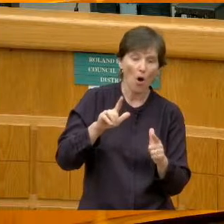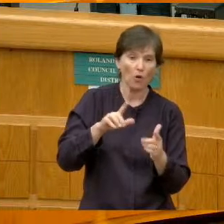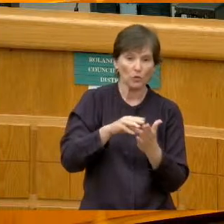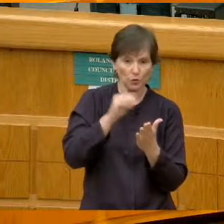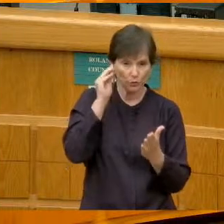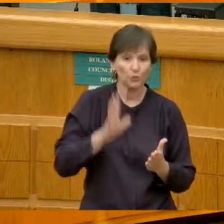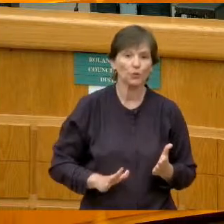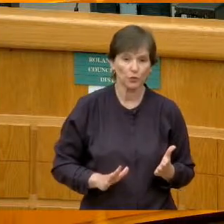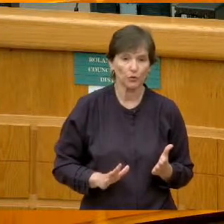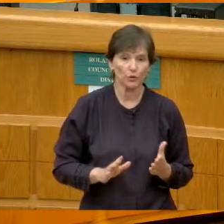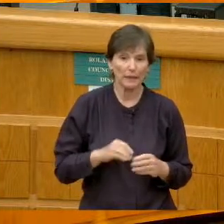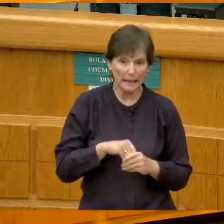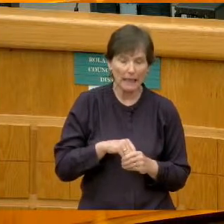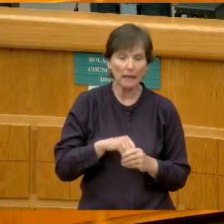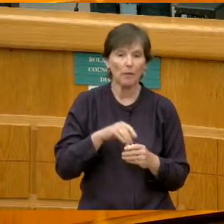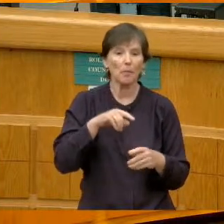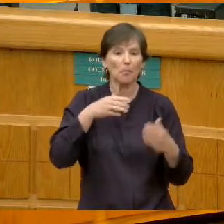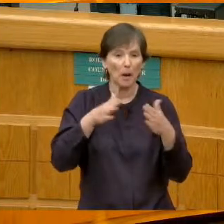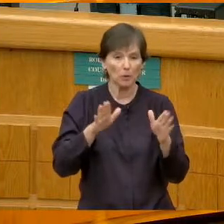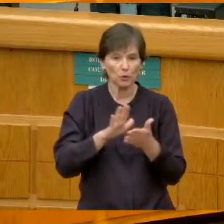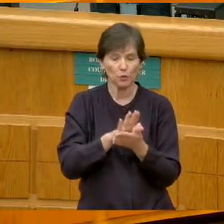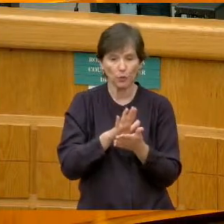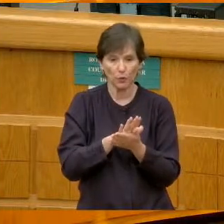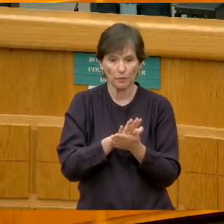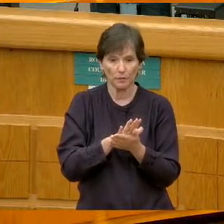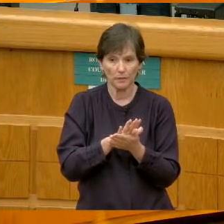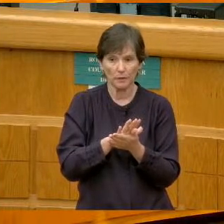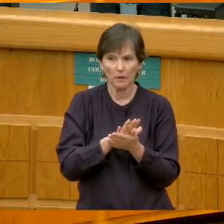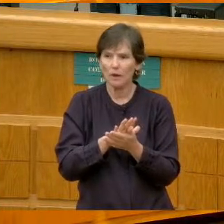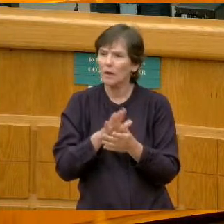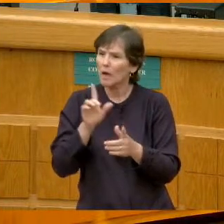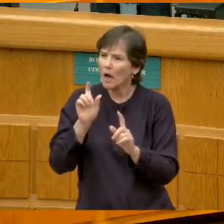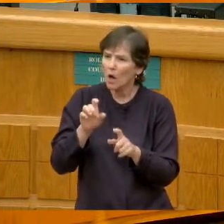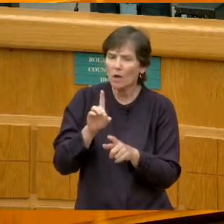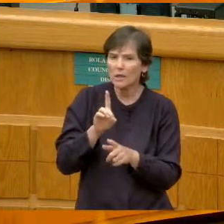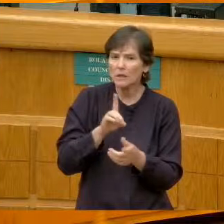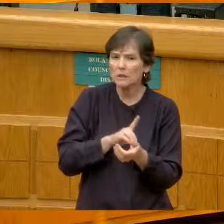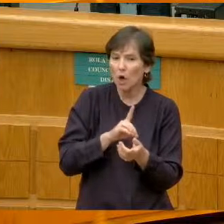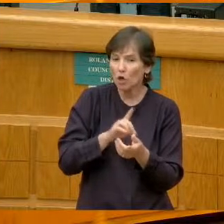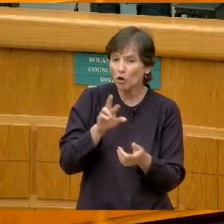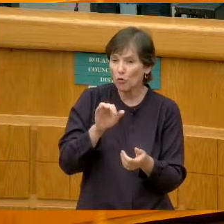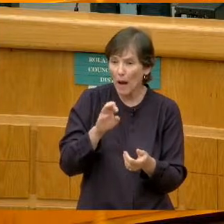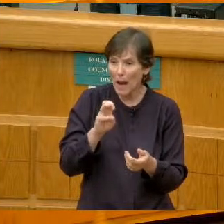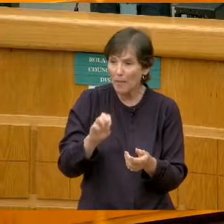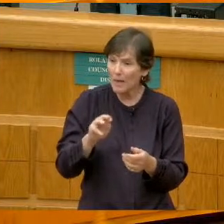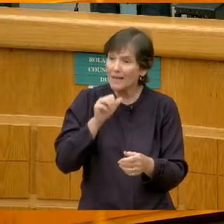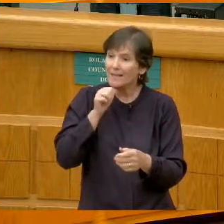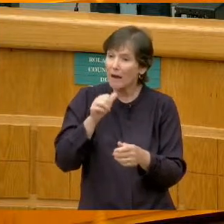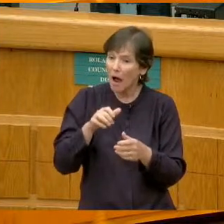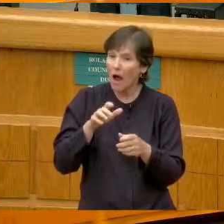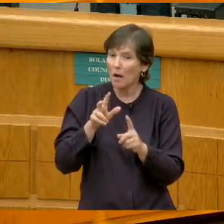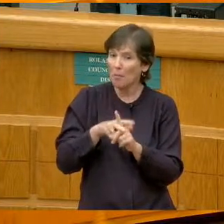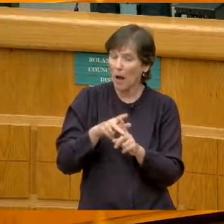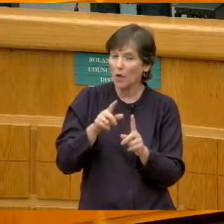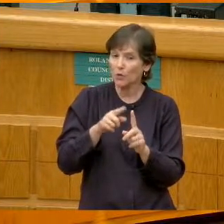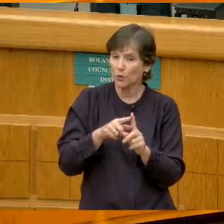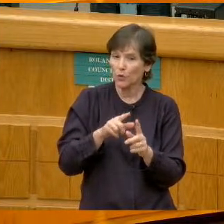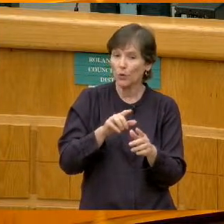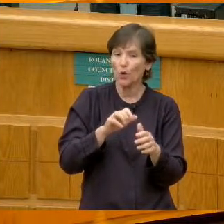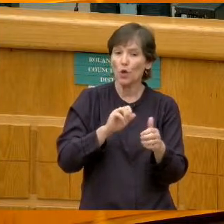It does not apply, you may have heard Dr. Ramachandruni, it does not apply to extracurricular, sporting, or